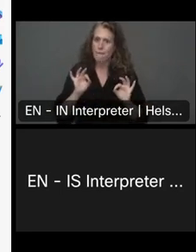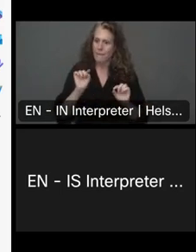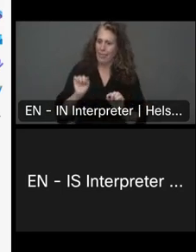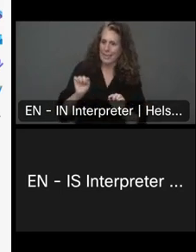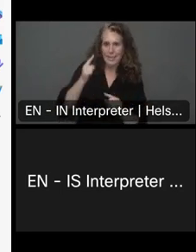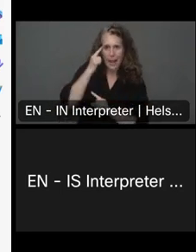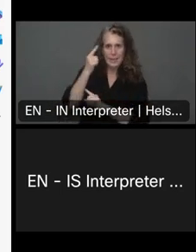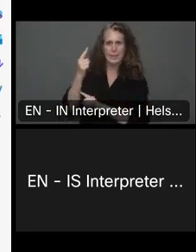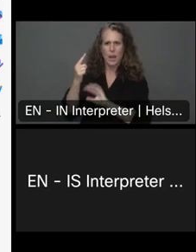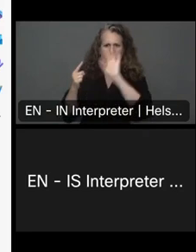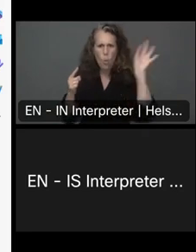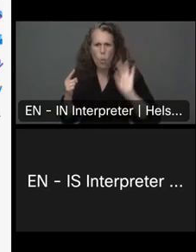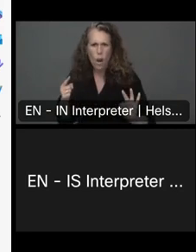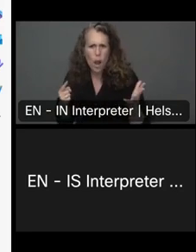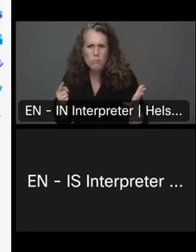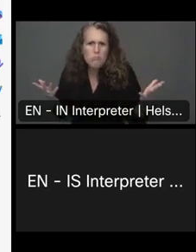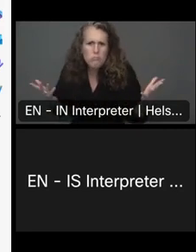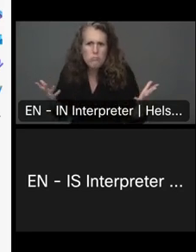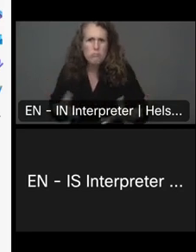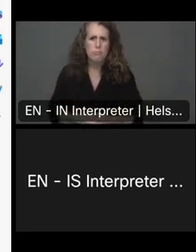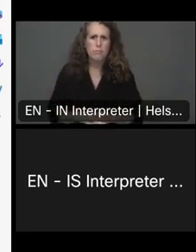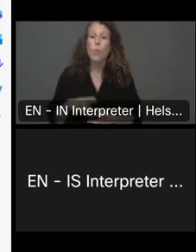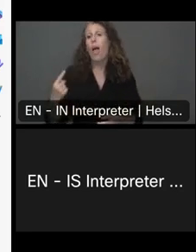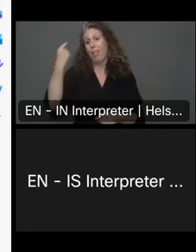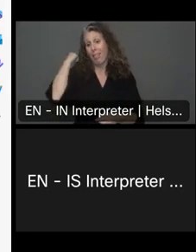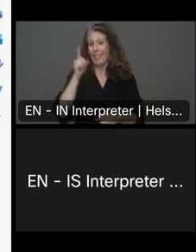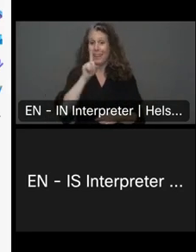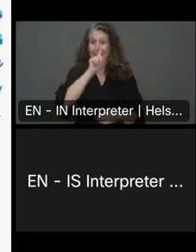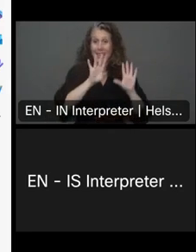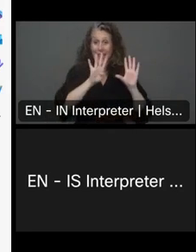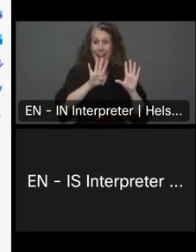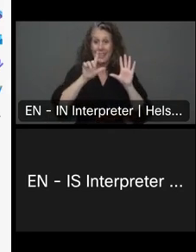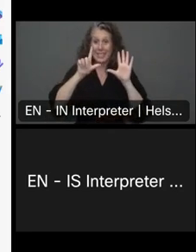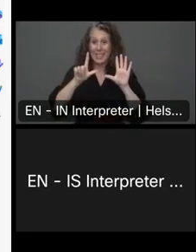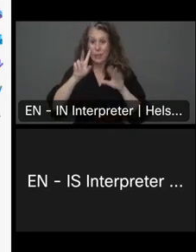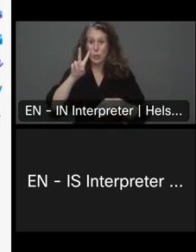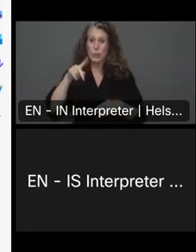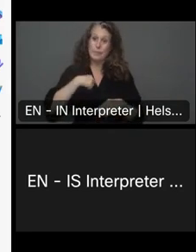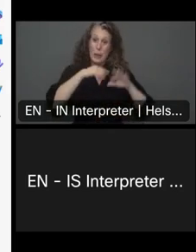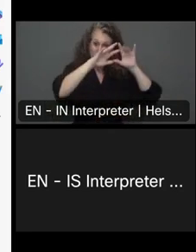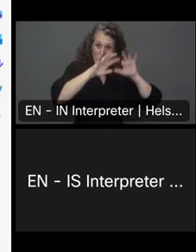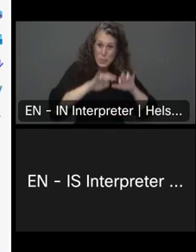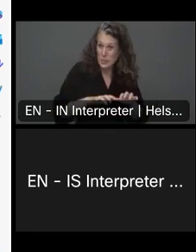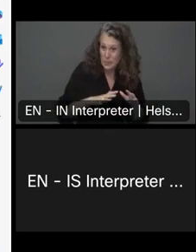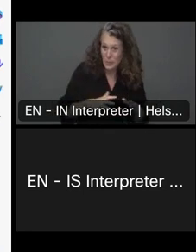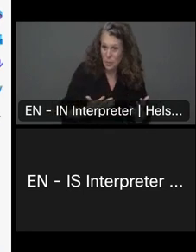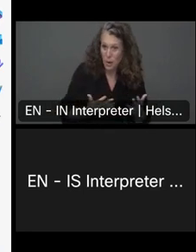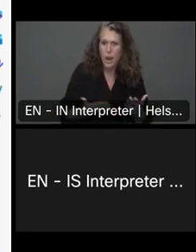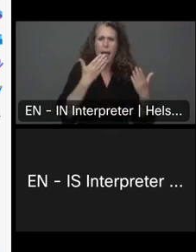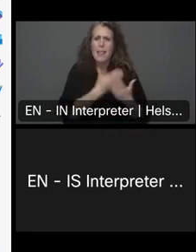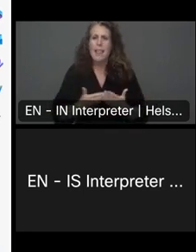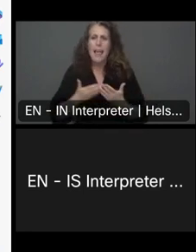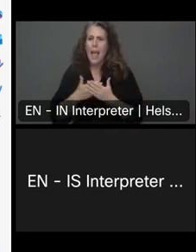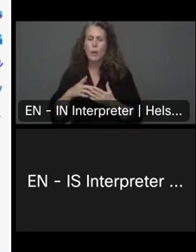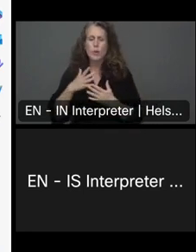is that? What I argued back in 72 is that languages tend not to lexicalize